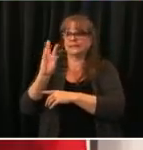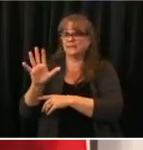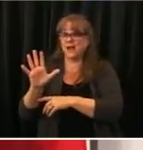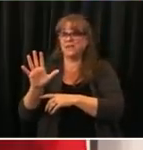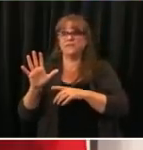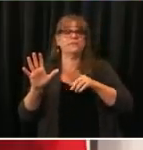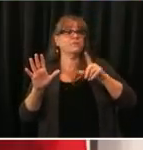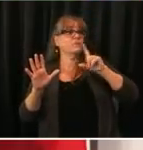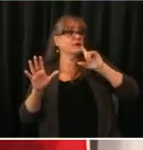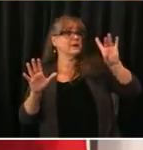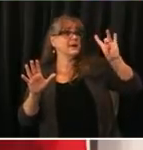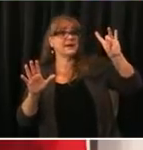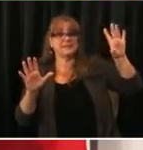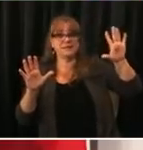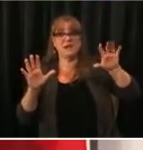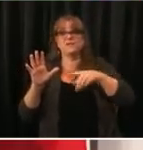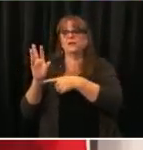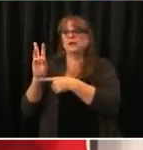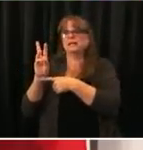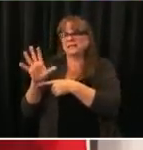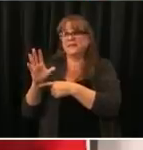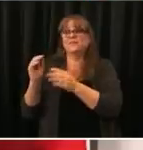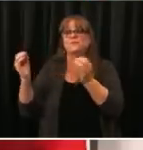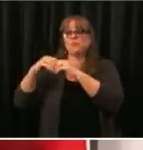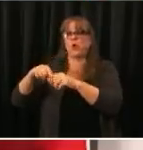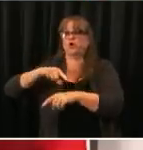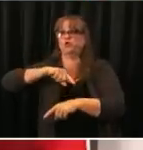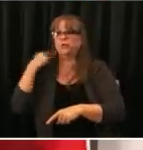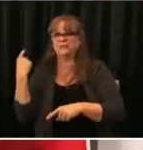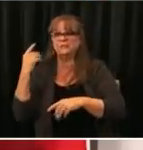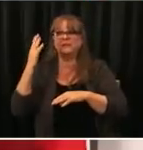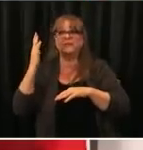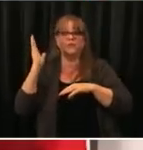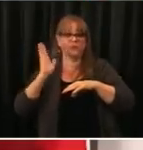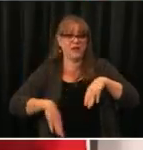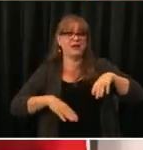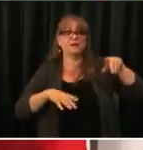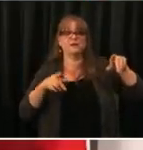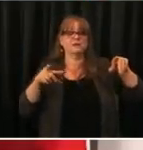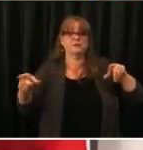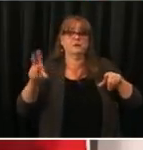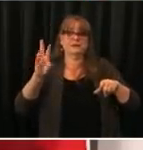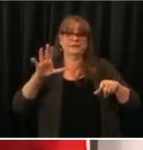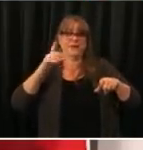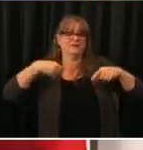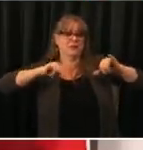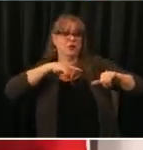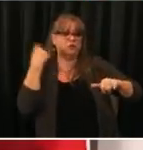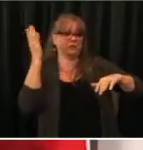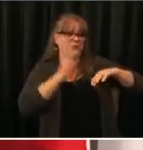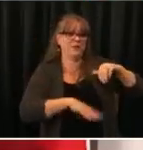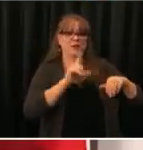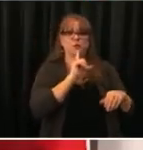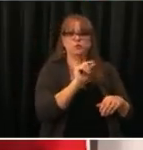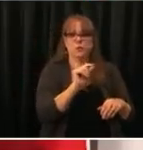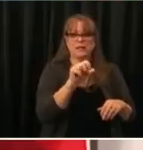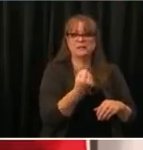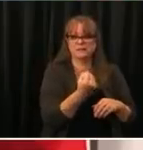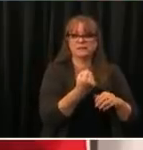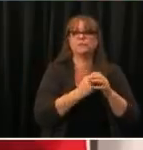than a healthy 20 or 30 or 40-year-old. So we want to make sure that we offer that to people aged 65 to 69